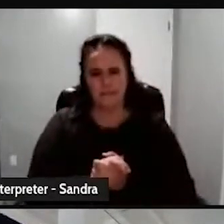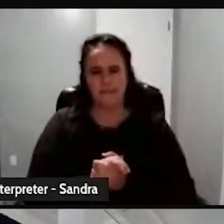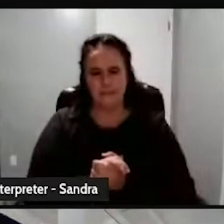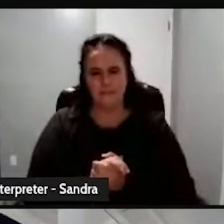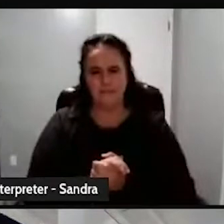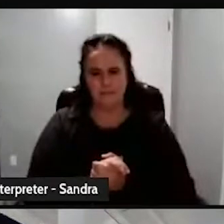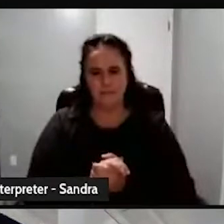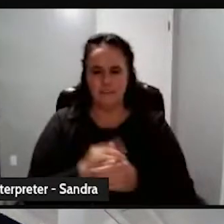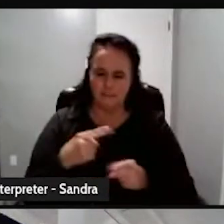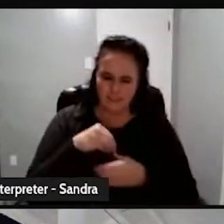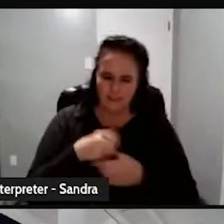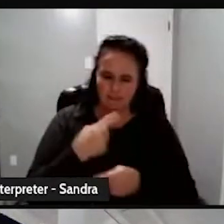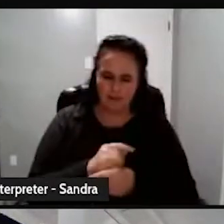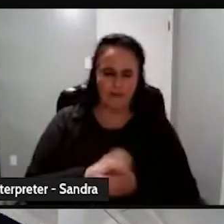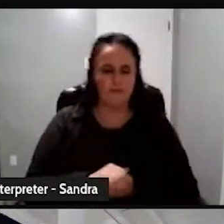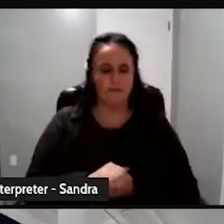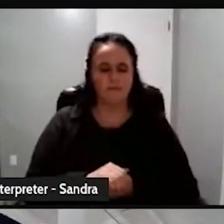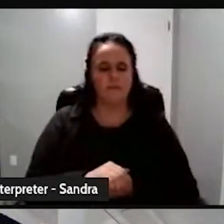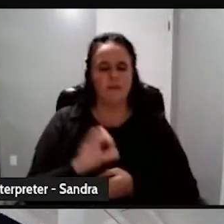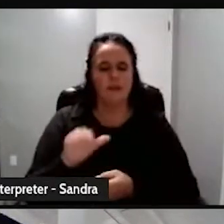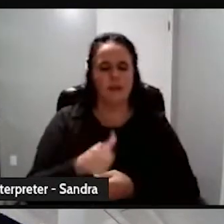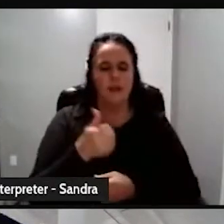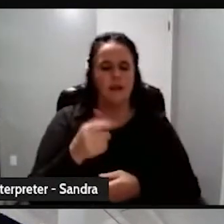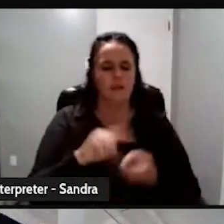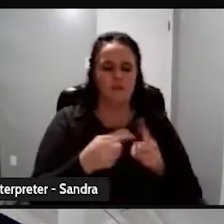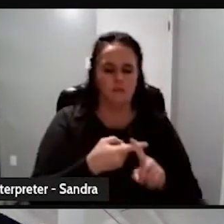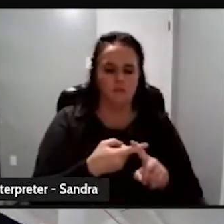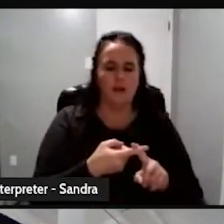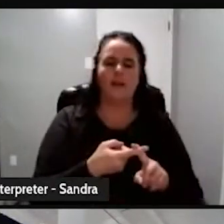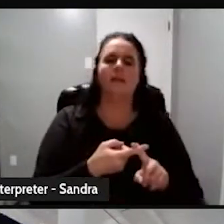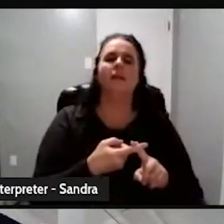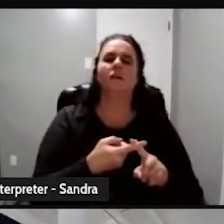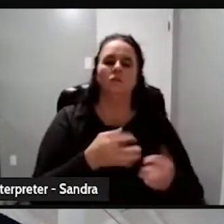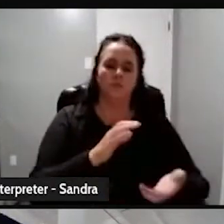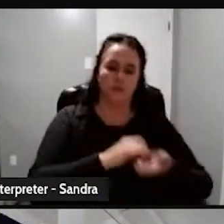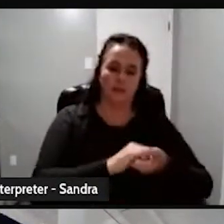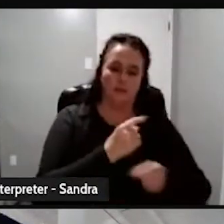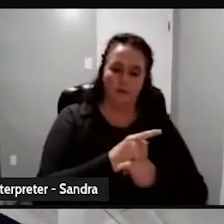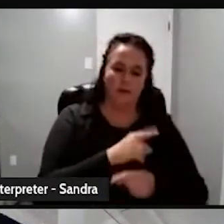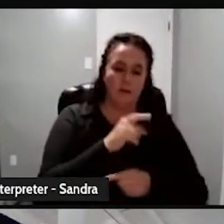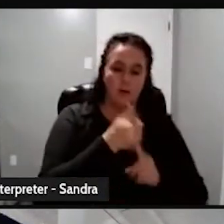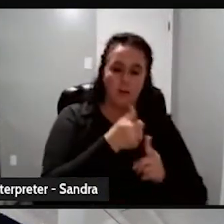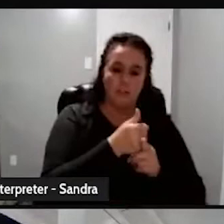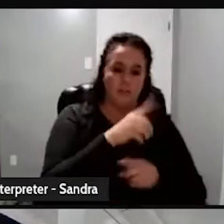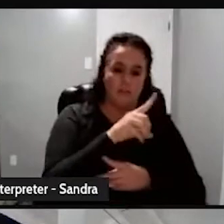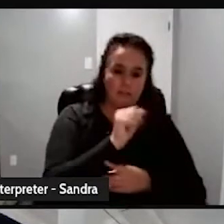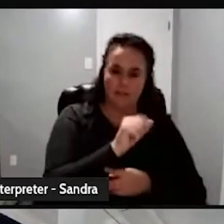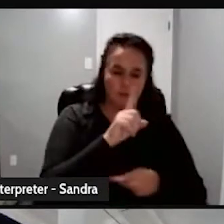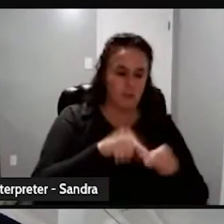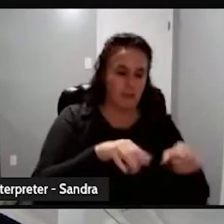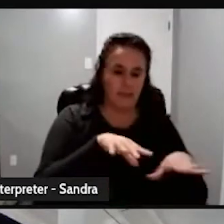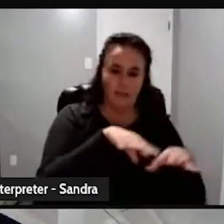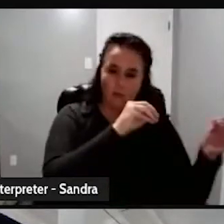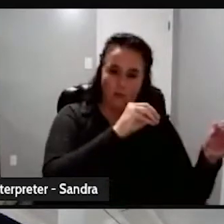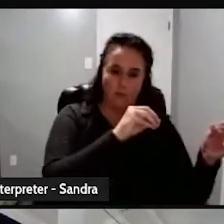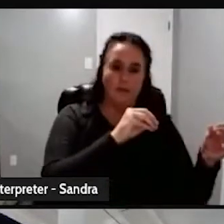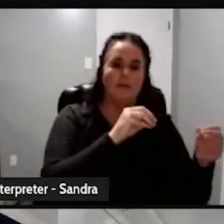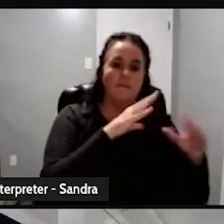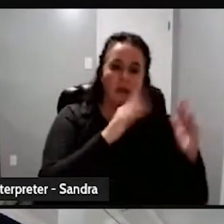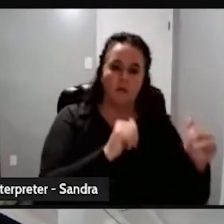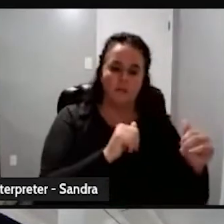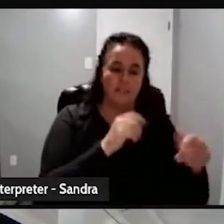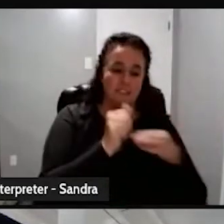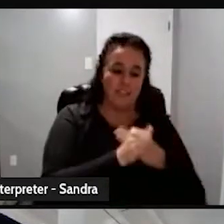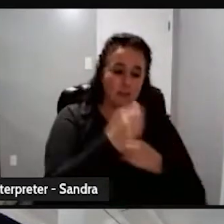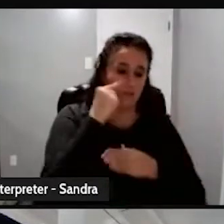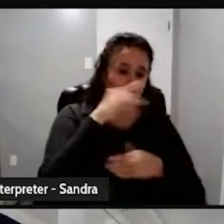artistic collaborator, she is disabled in a way that she can't actually leave her house. It's very dangerous for her to be out